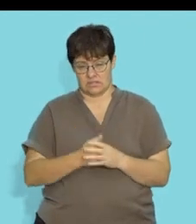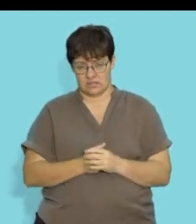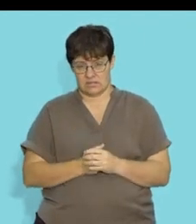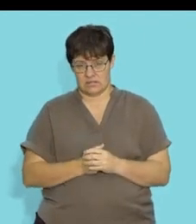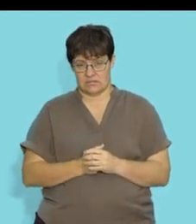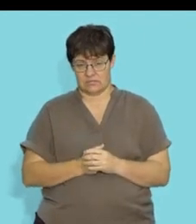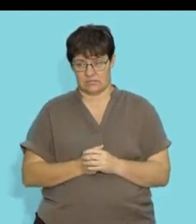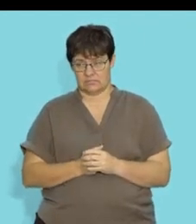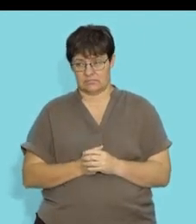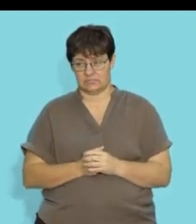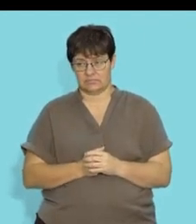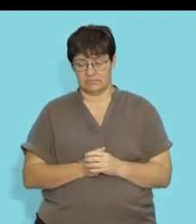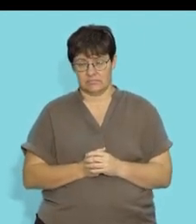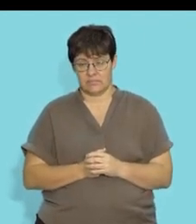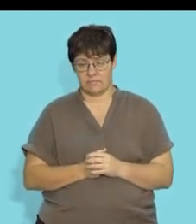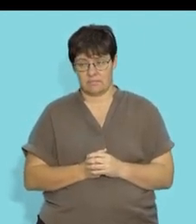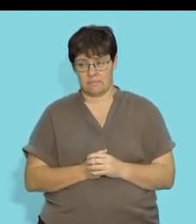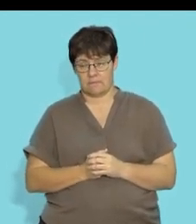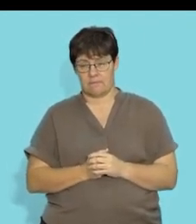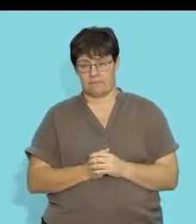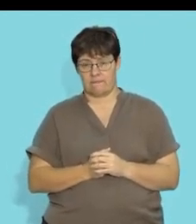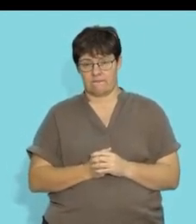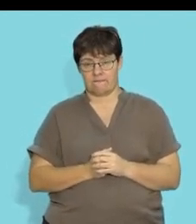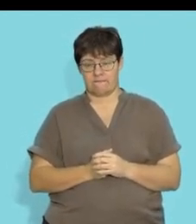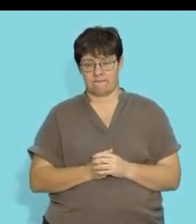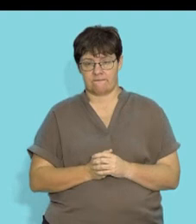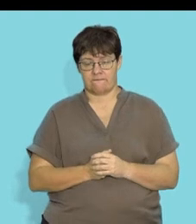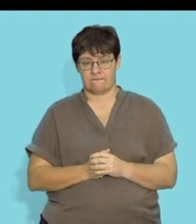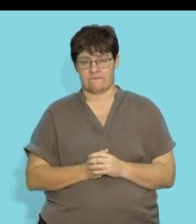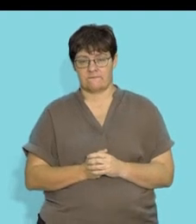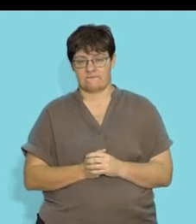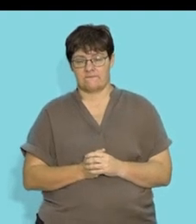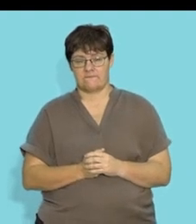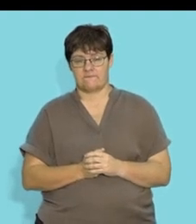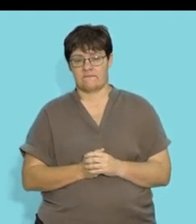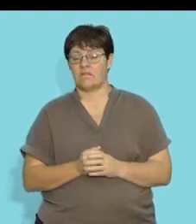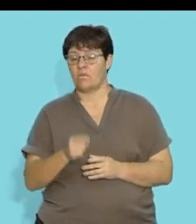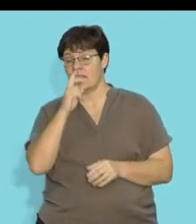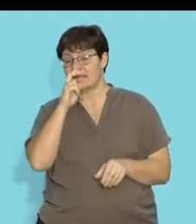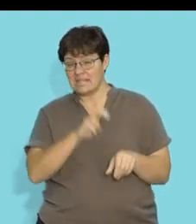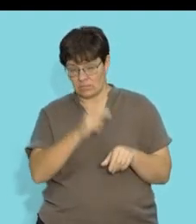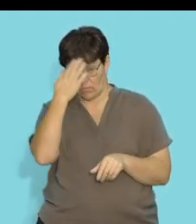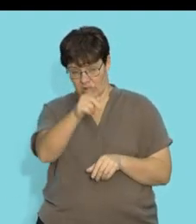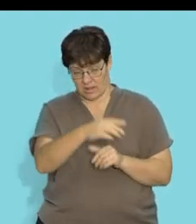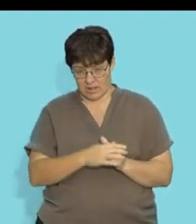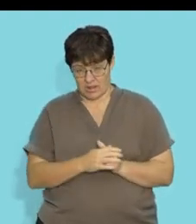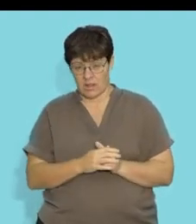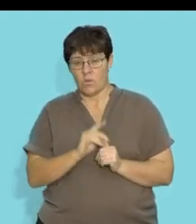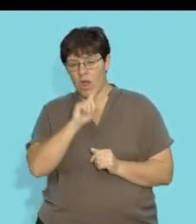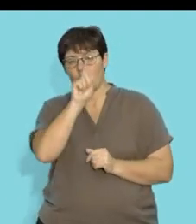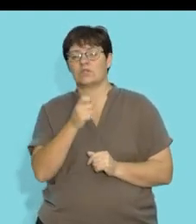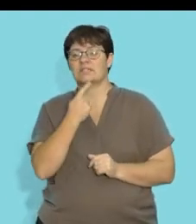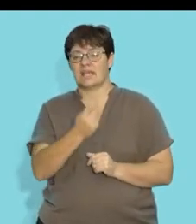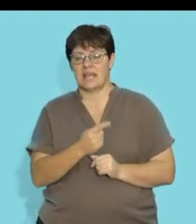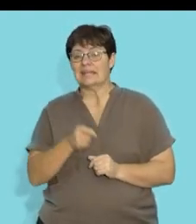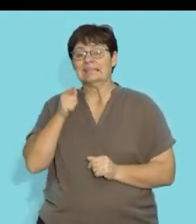increasing function, right? This is called the increasing function, which you need to know,